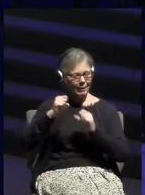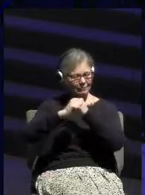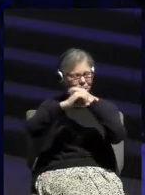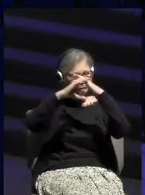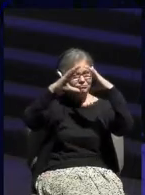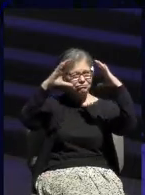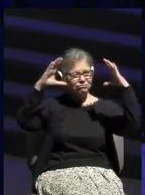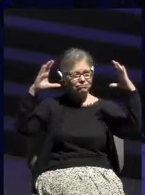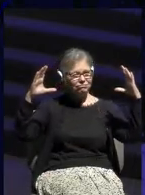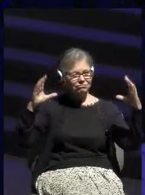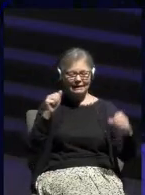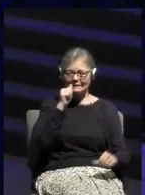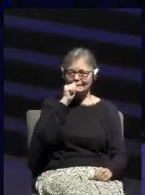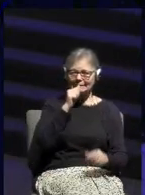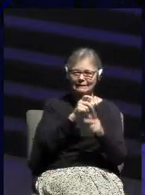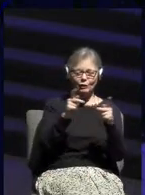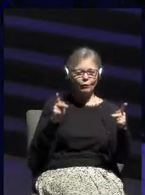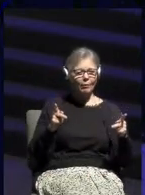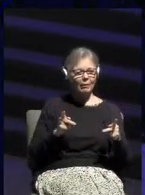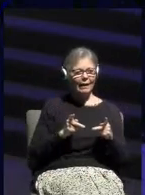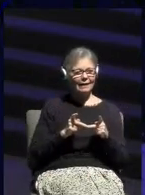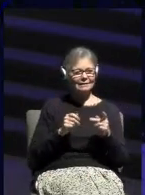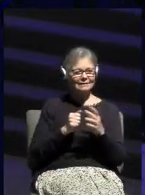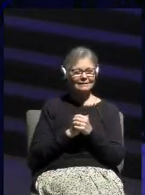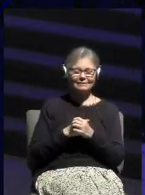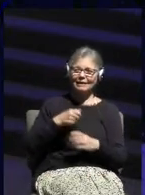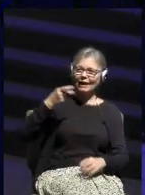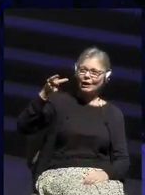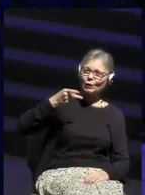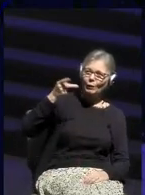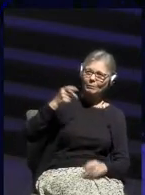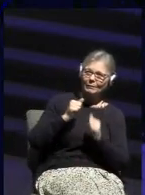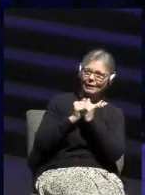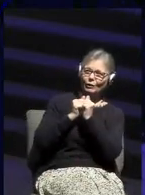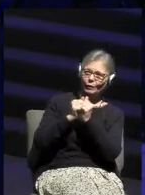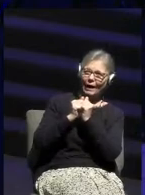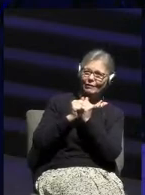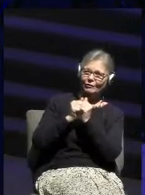a secret place in our lives where we encounter God.